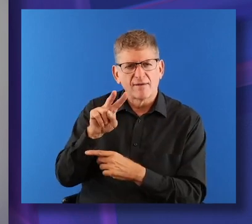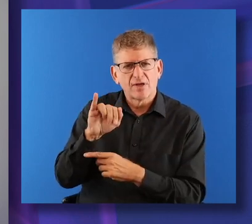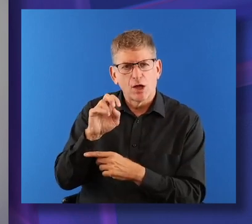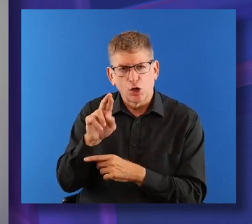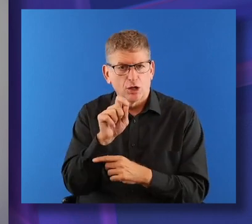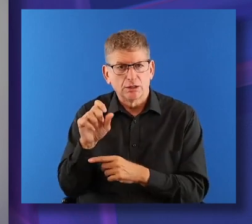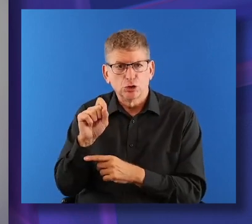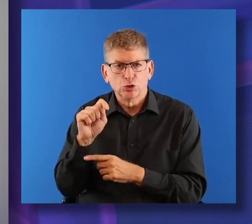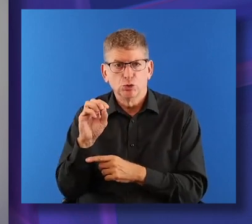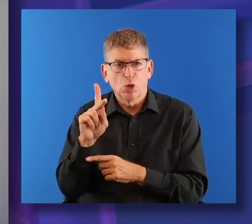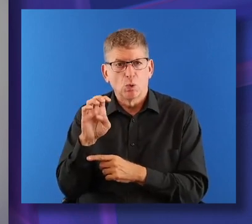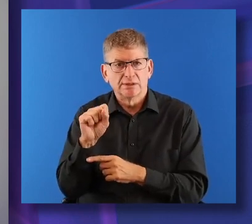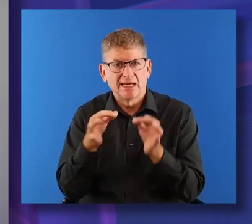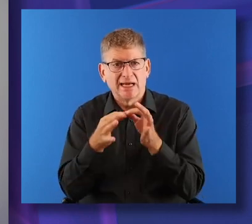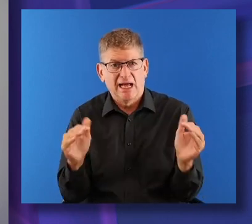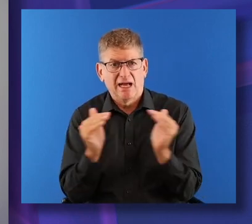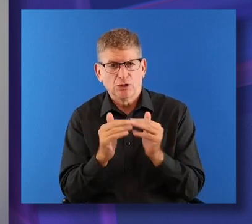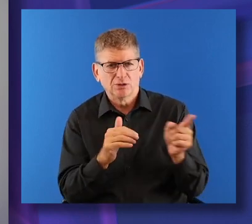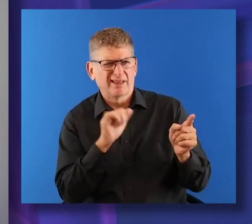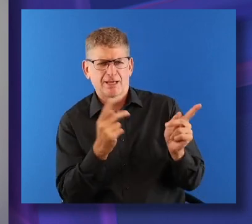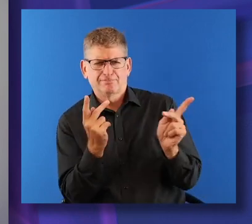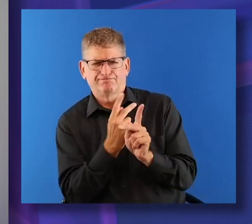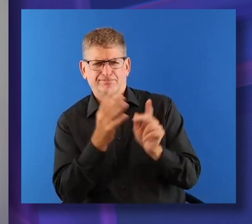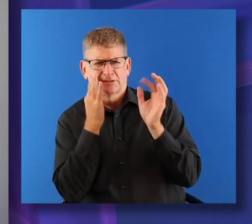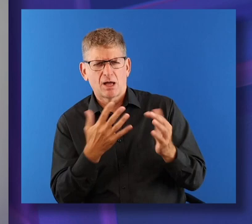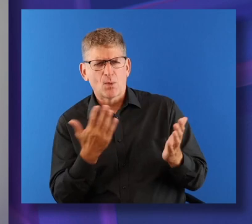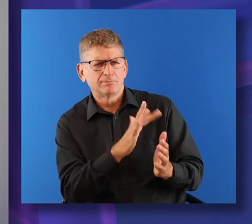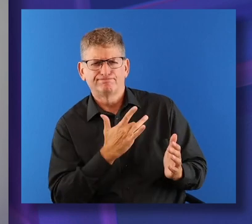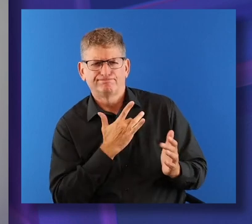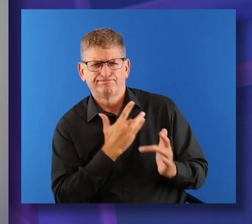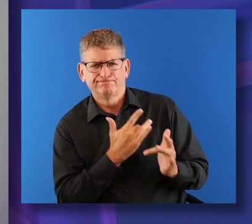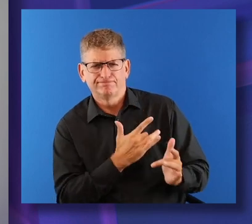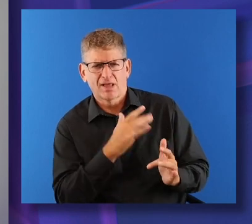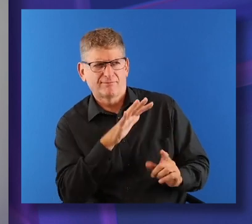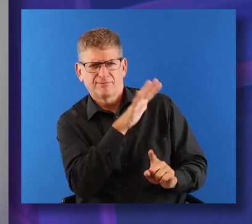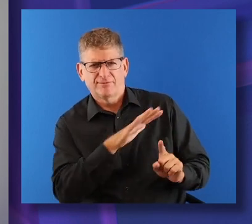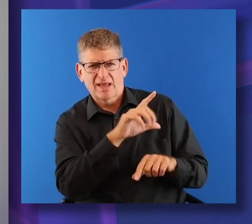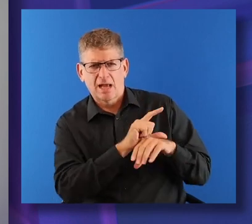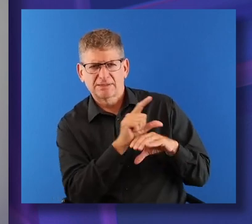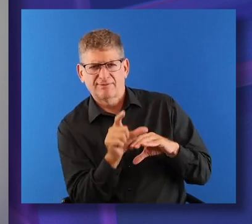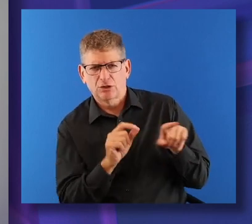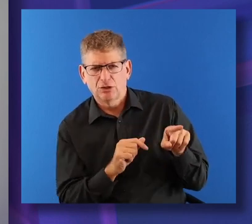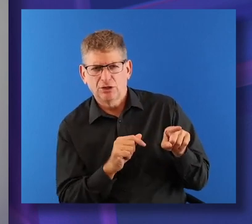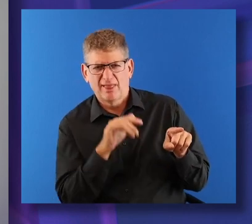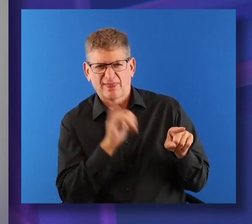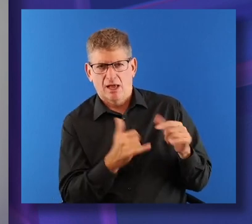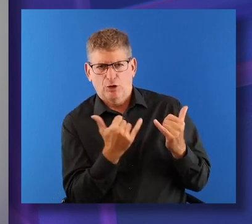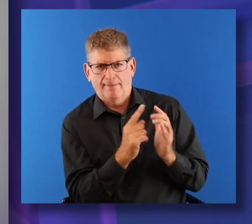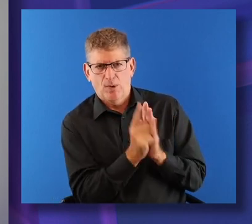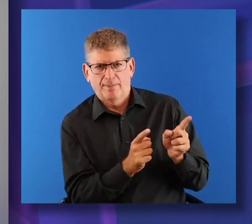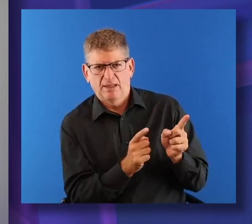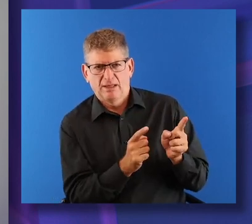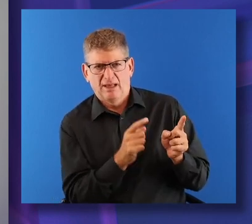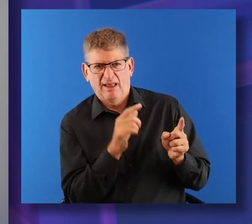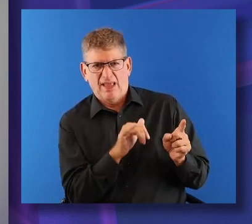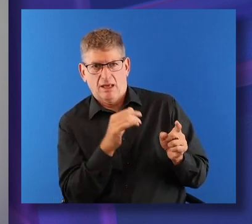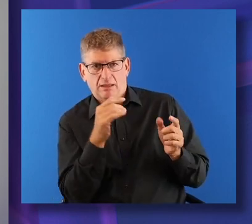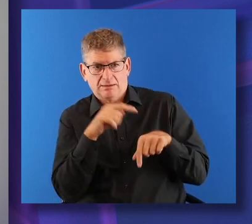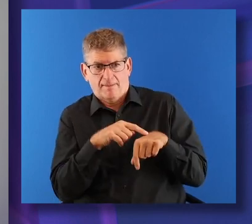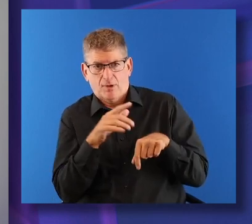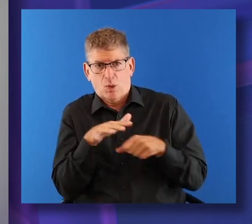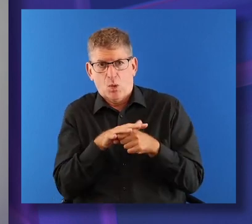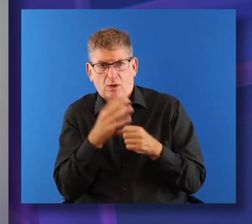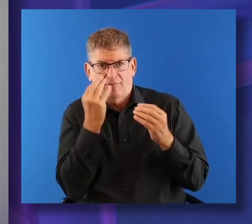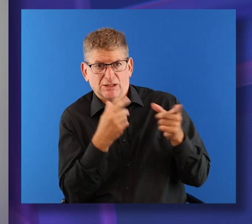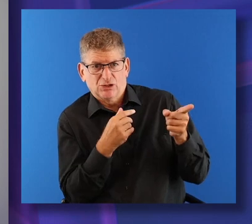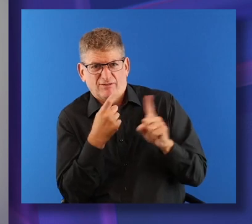time from local information at the previous moment in time. weather prediction is extremely hard because the